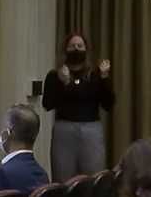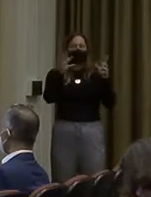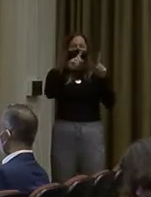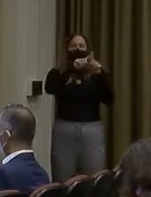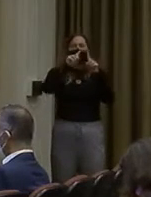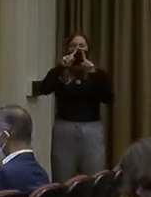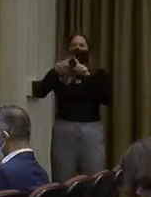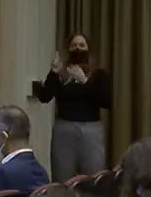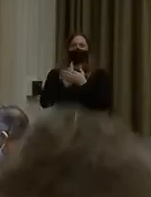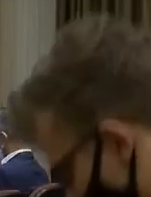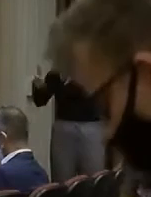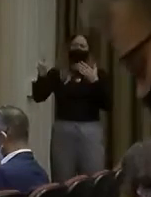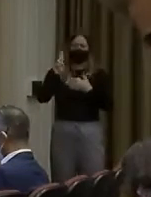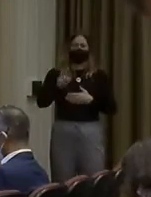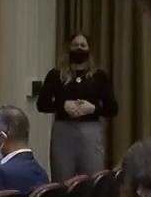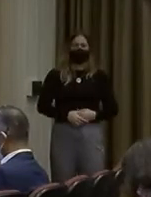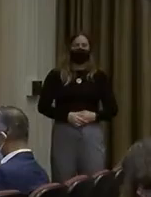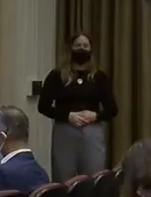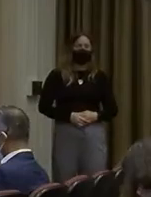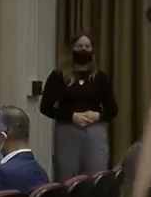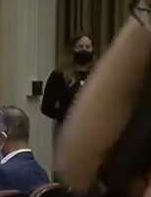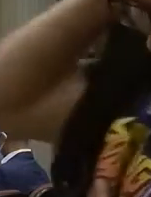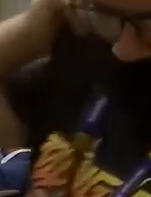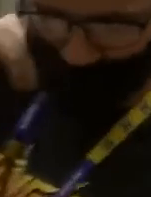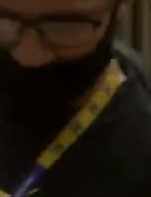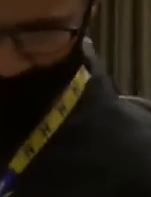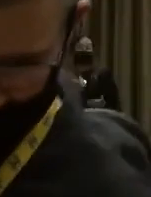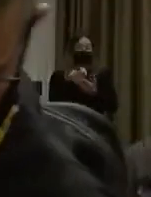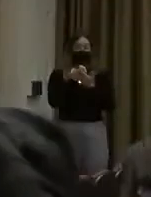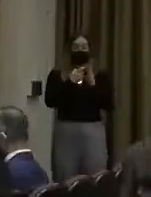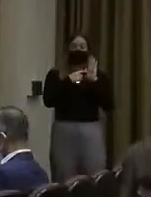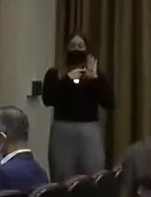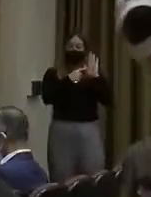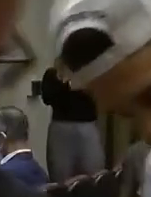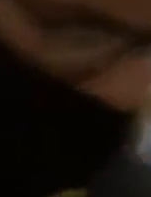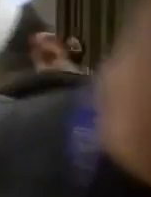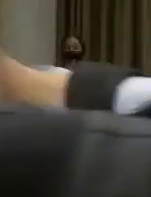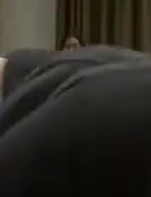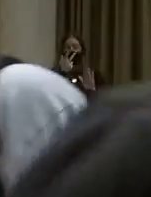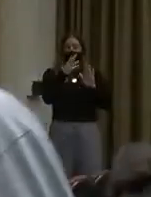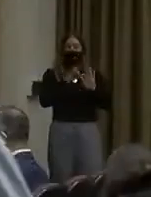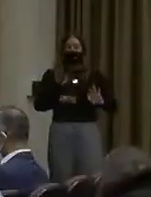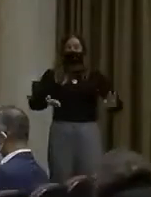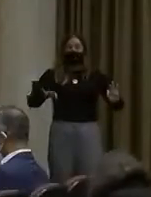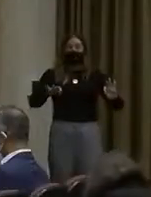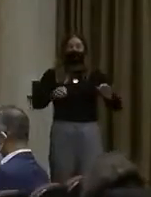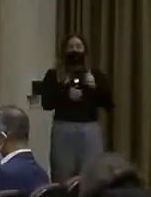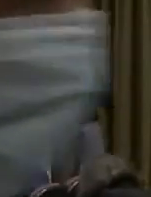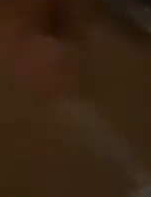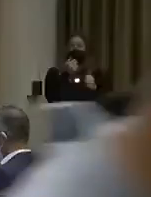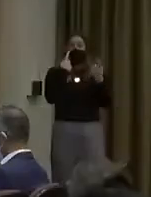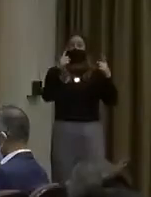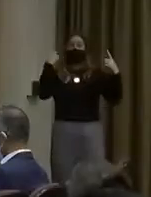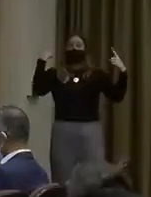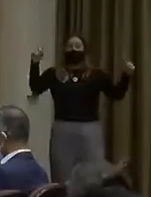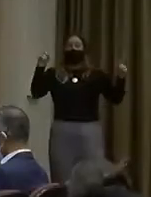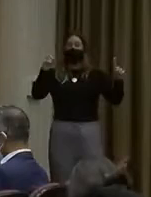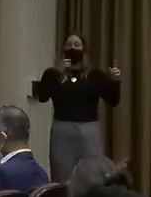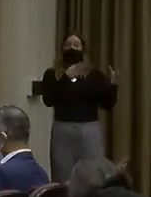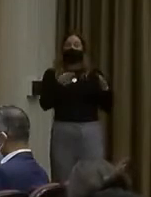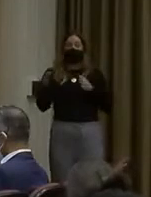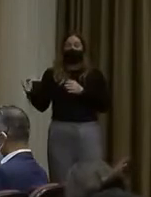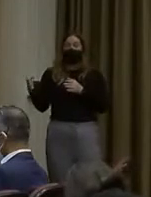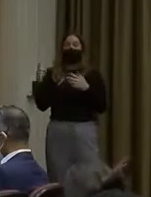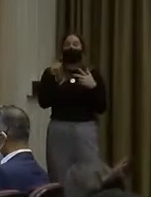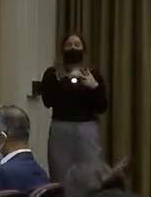Michigan, Arizona State, to name a few. Evidence shows that the 3 most successful strategies for building equity among older